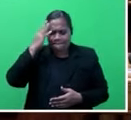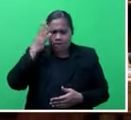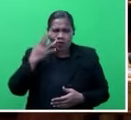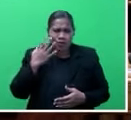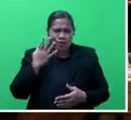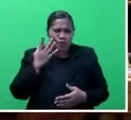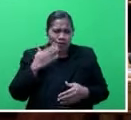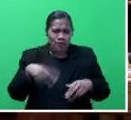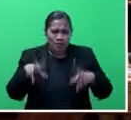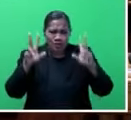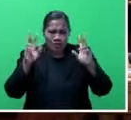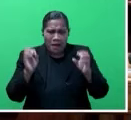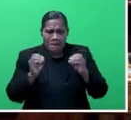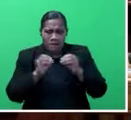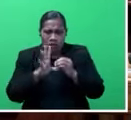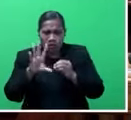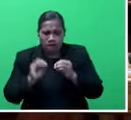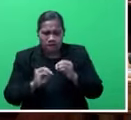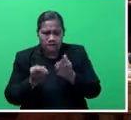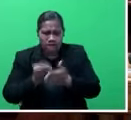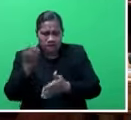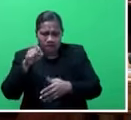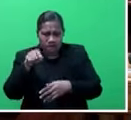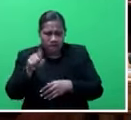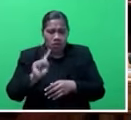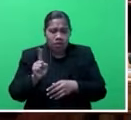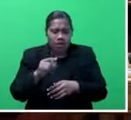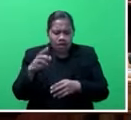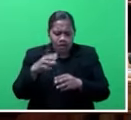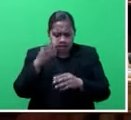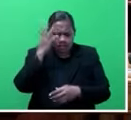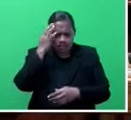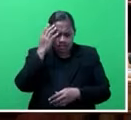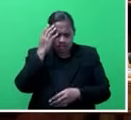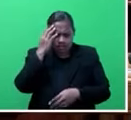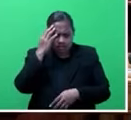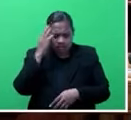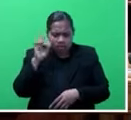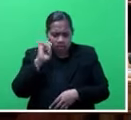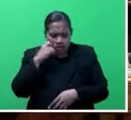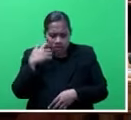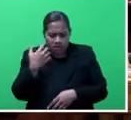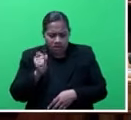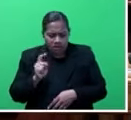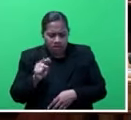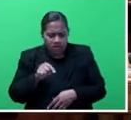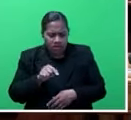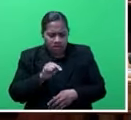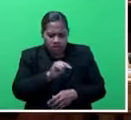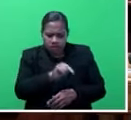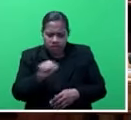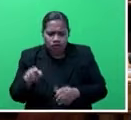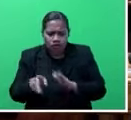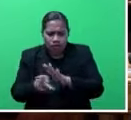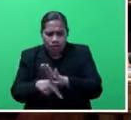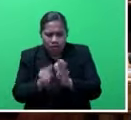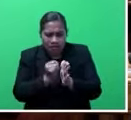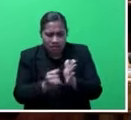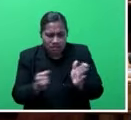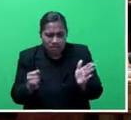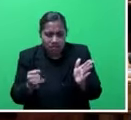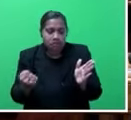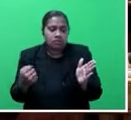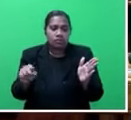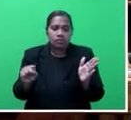means that there will be injections on primary industries. But no, if you look